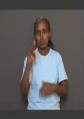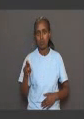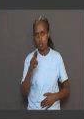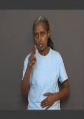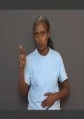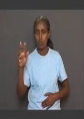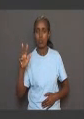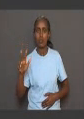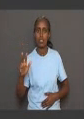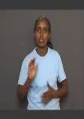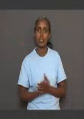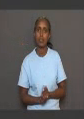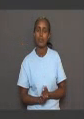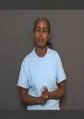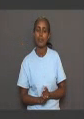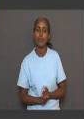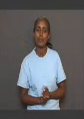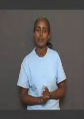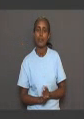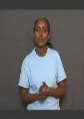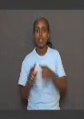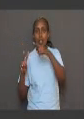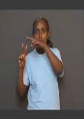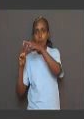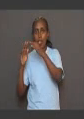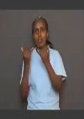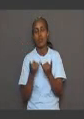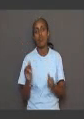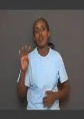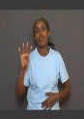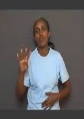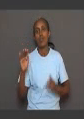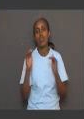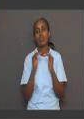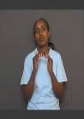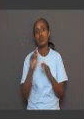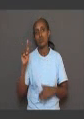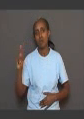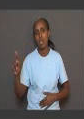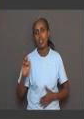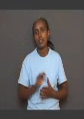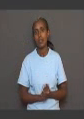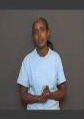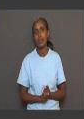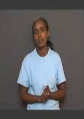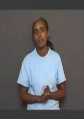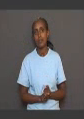is the square root of 3. Of pi over 4 is